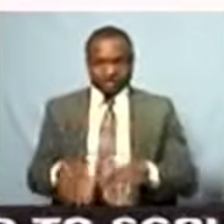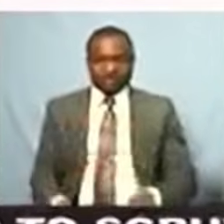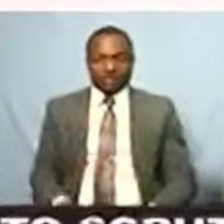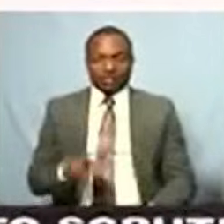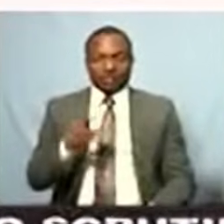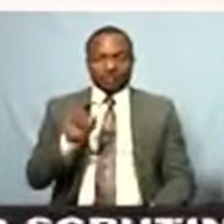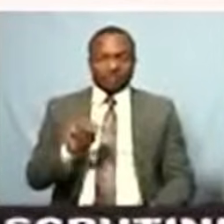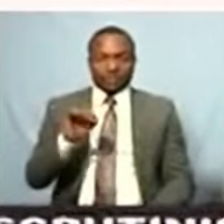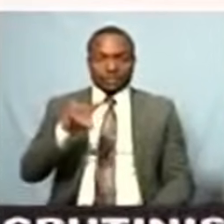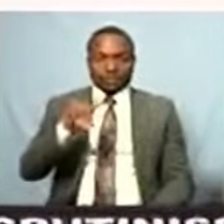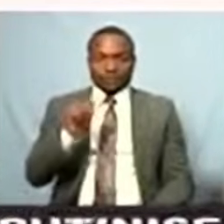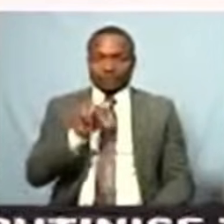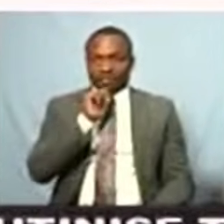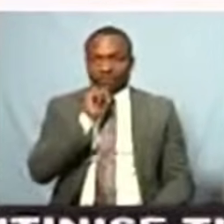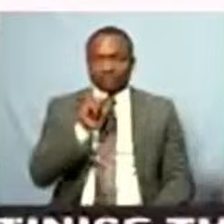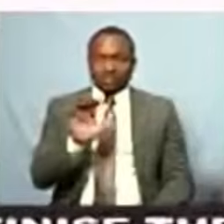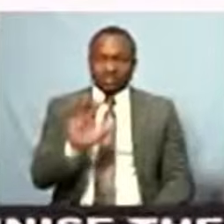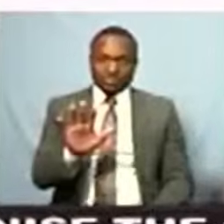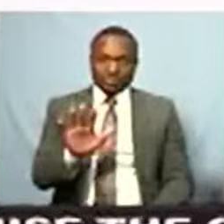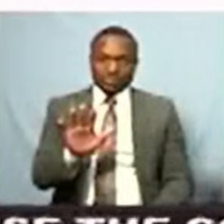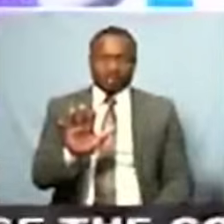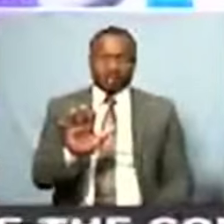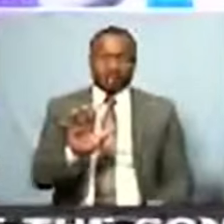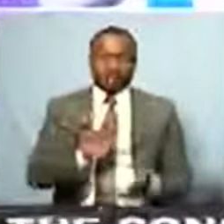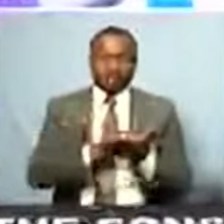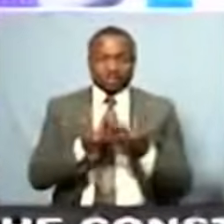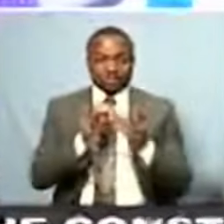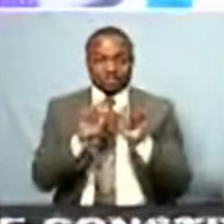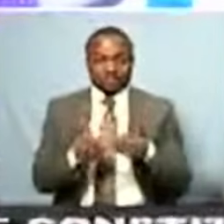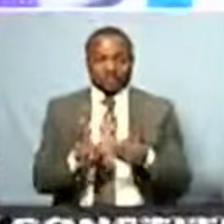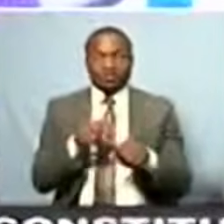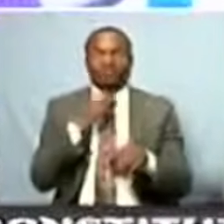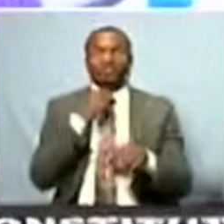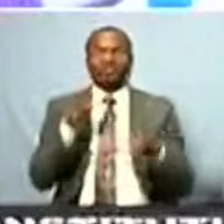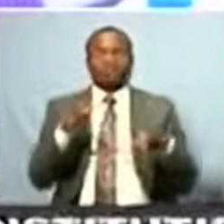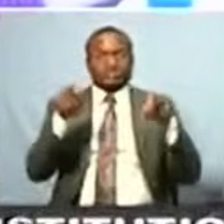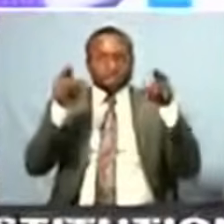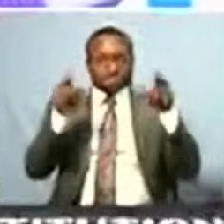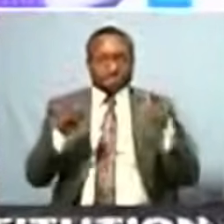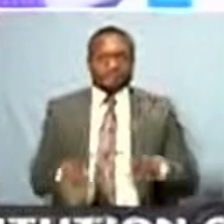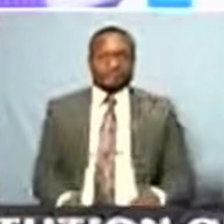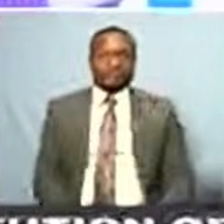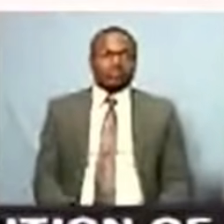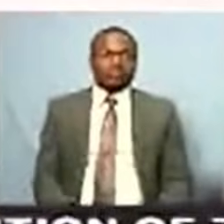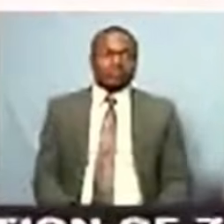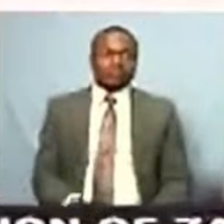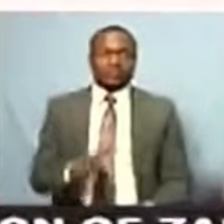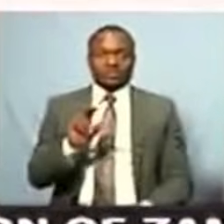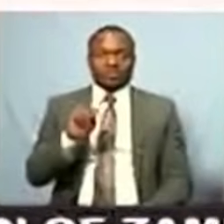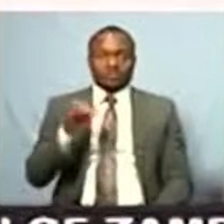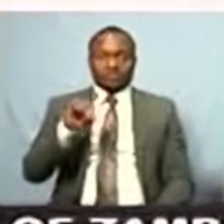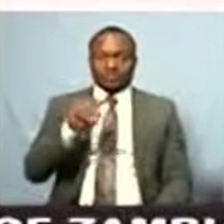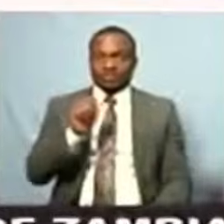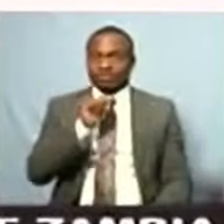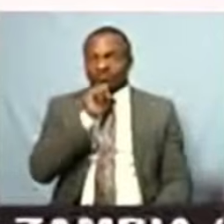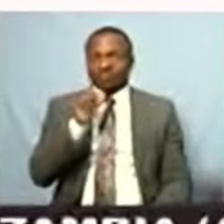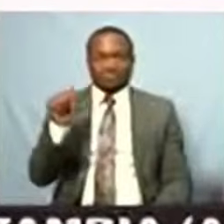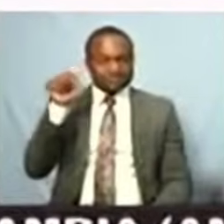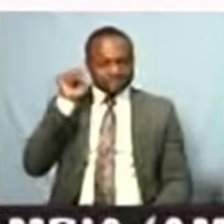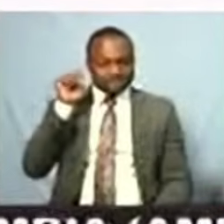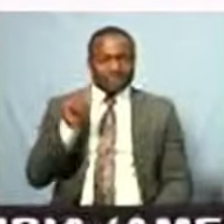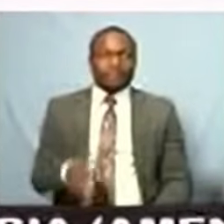NIPA also does not object. Order witness, can you be a bit loud in your submission? NIPA also does not